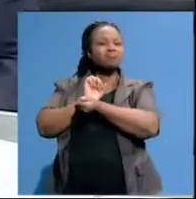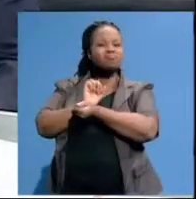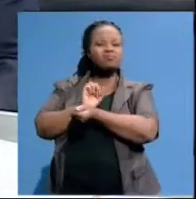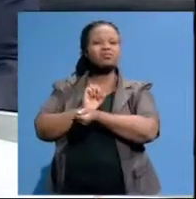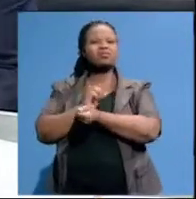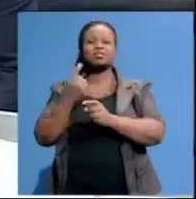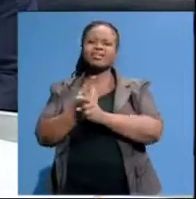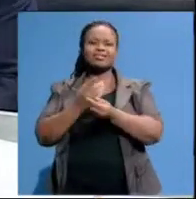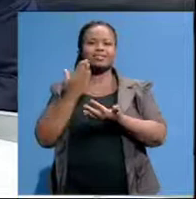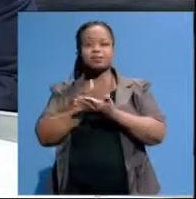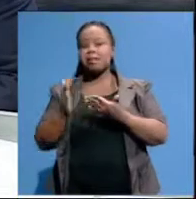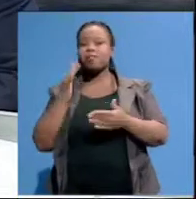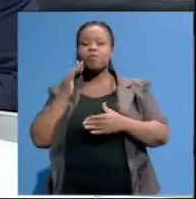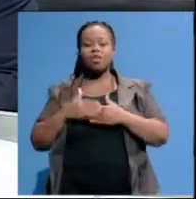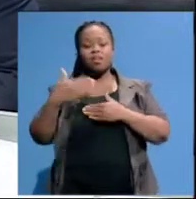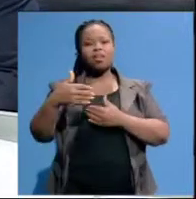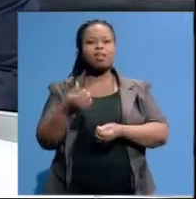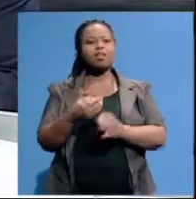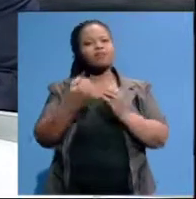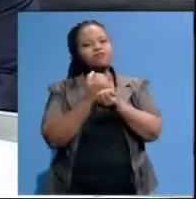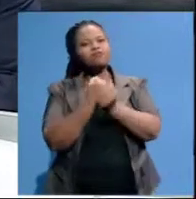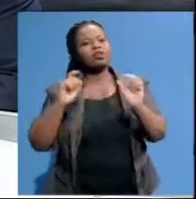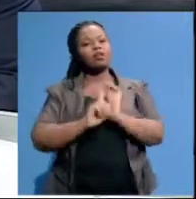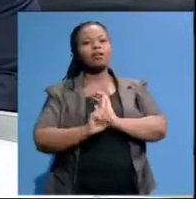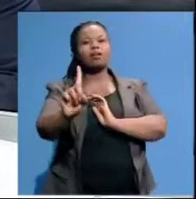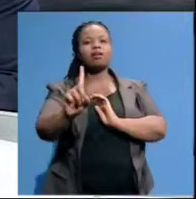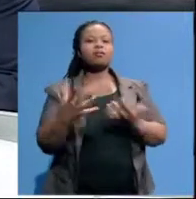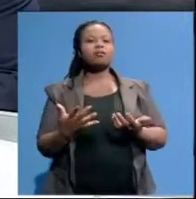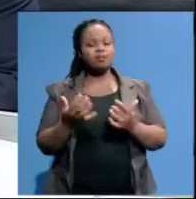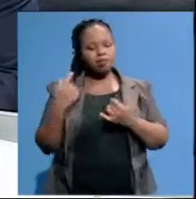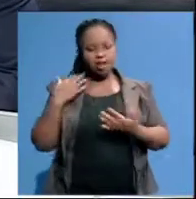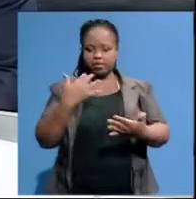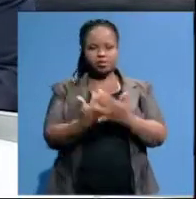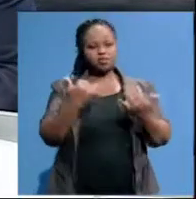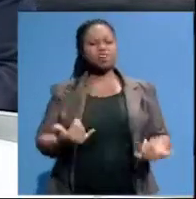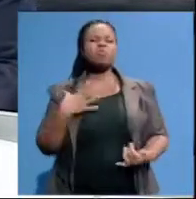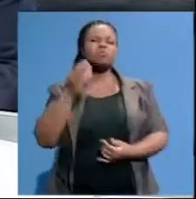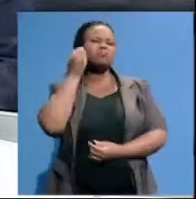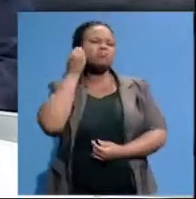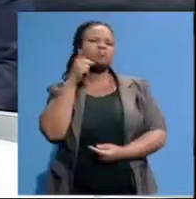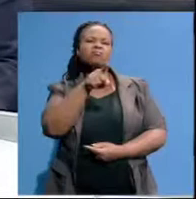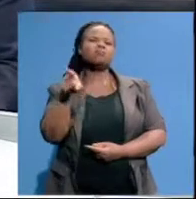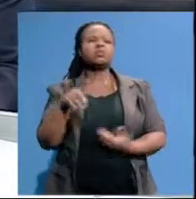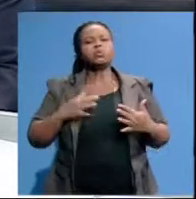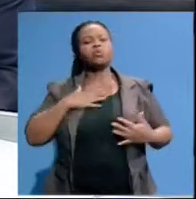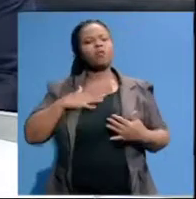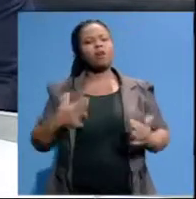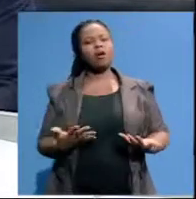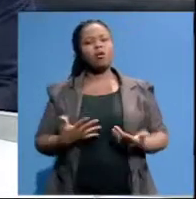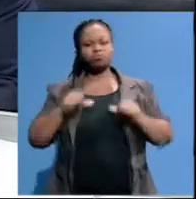post the trial, him coming out of jail till the time when he sadly passed away. We want to find out how you're going to take that baton